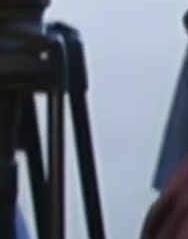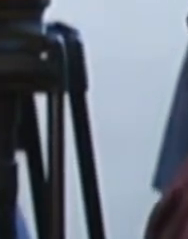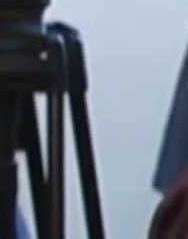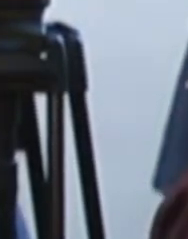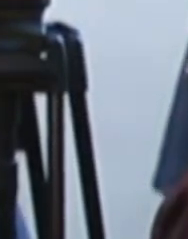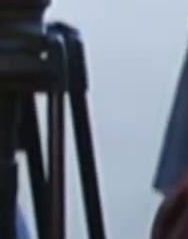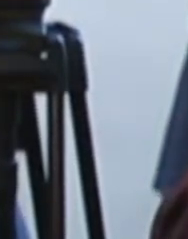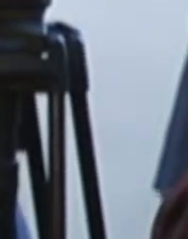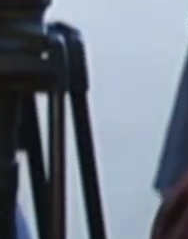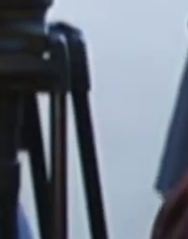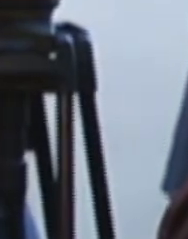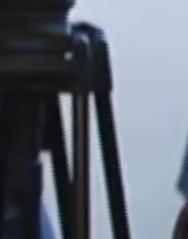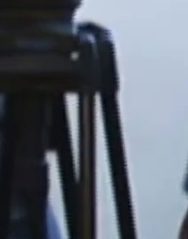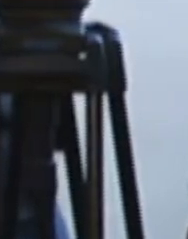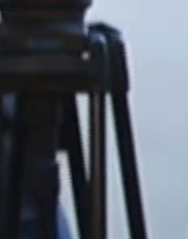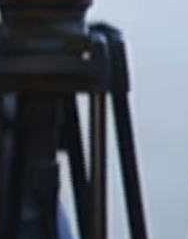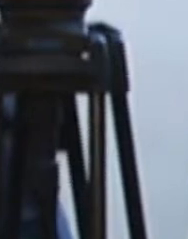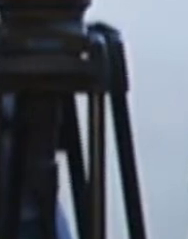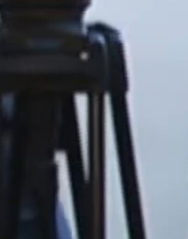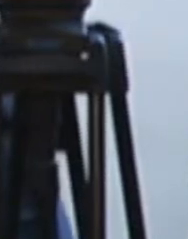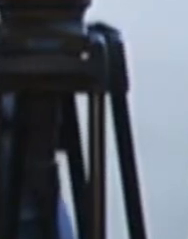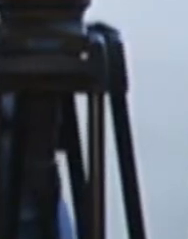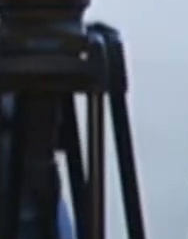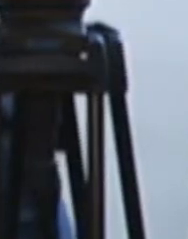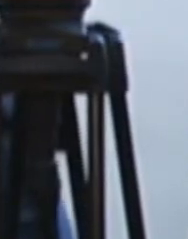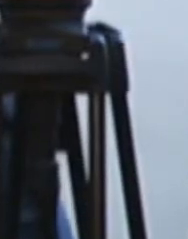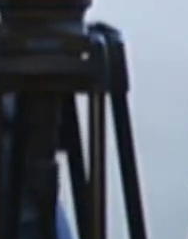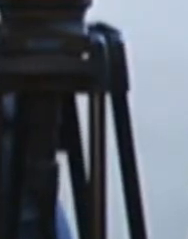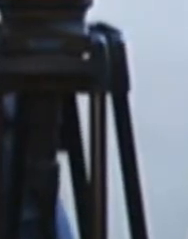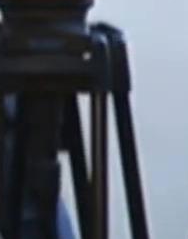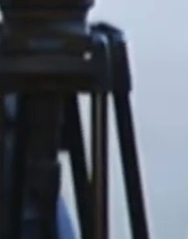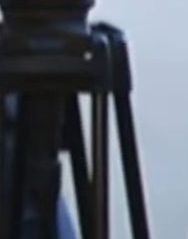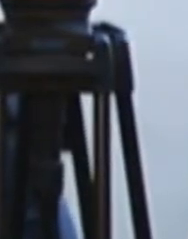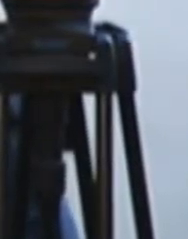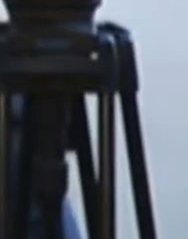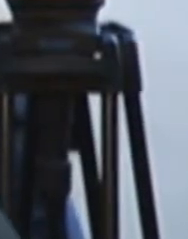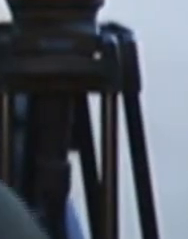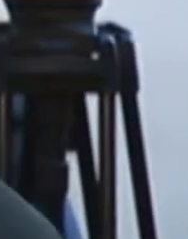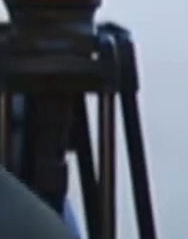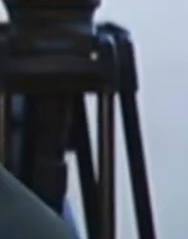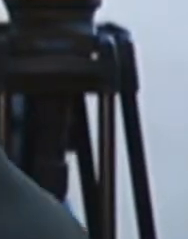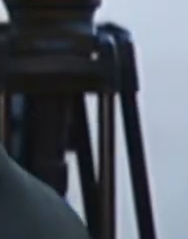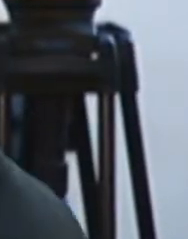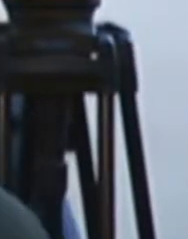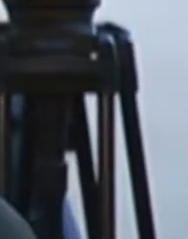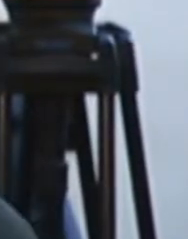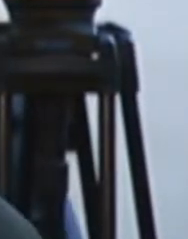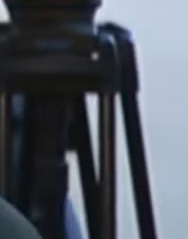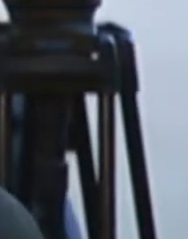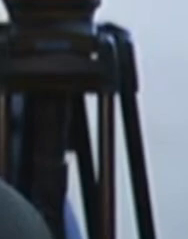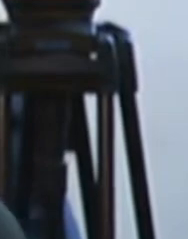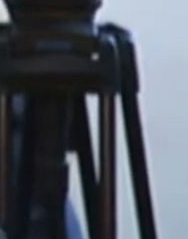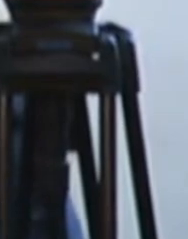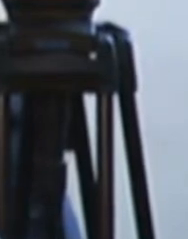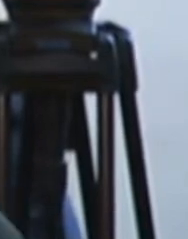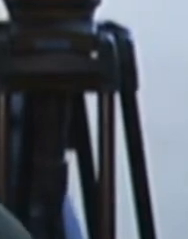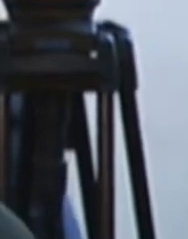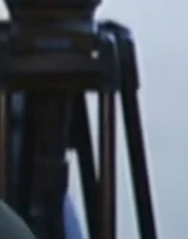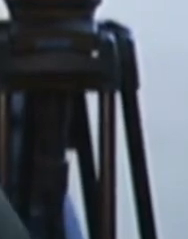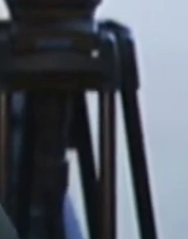Monday, still that has not been established. And now they come today, they say they request a remand